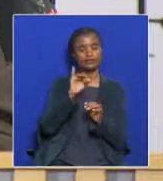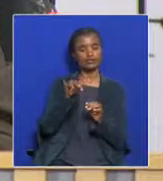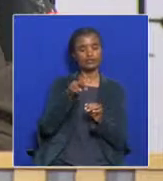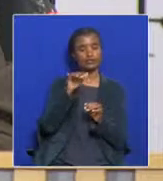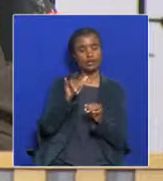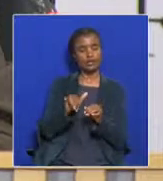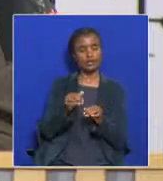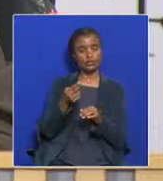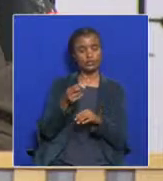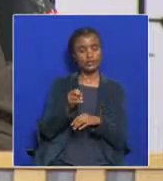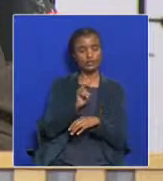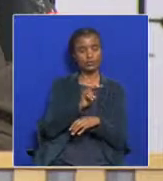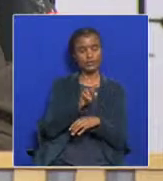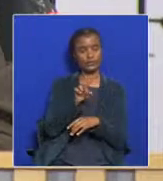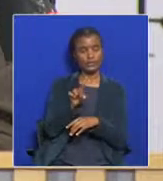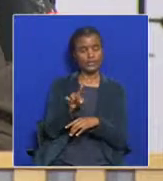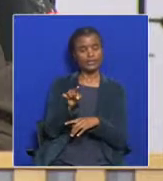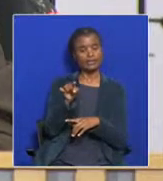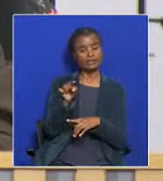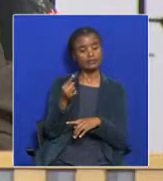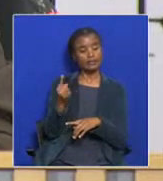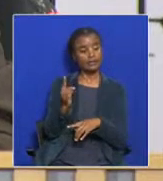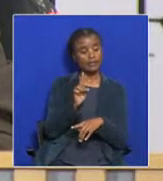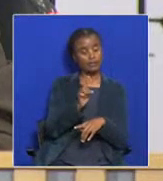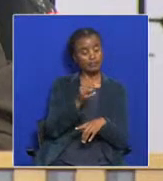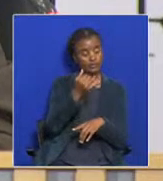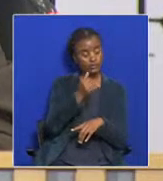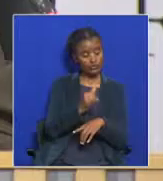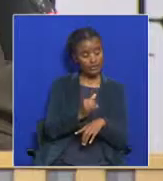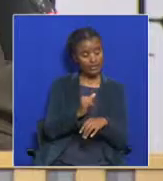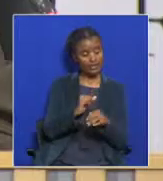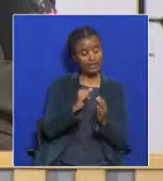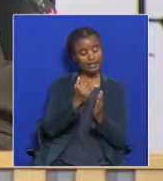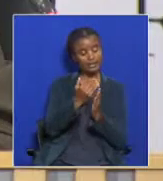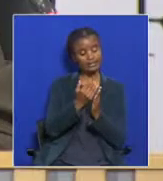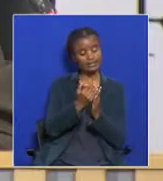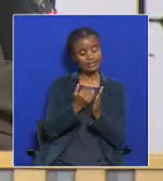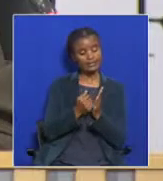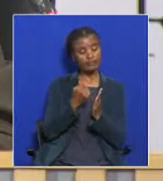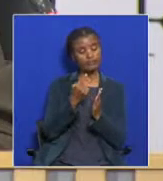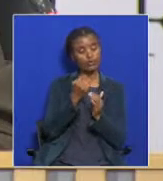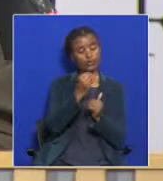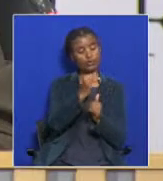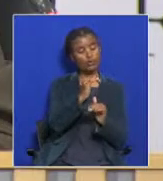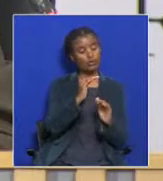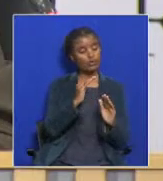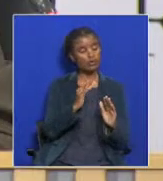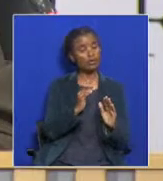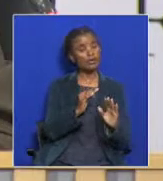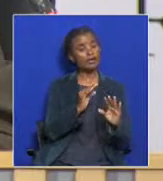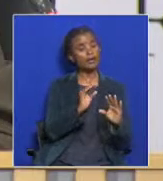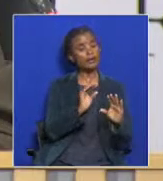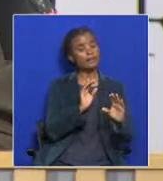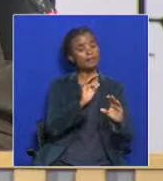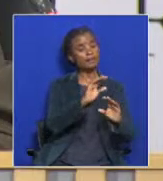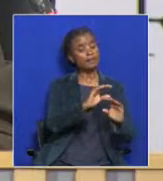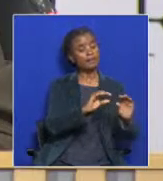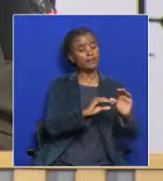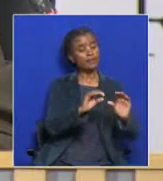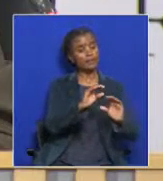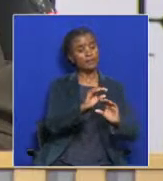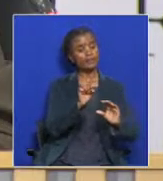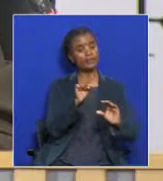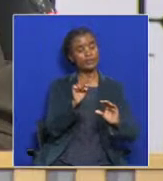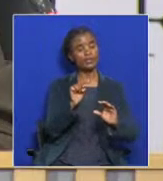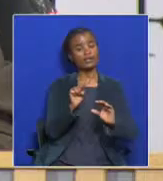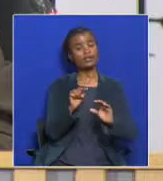the packing list corresponded with the contents of the container. What do you make of that? What I make of it,